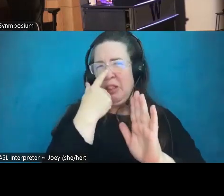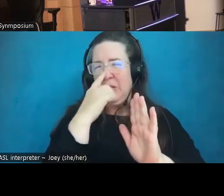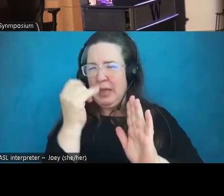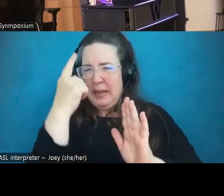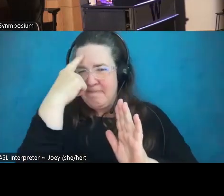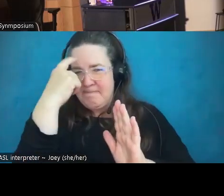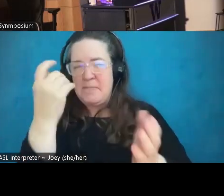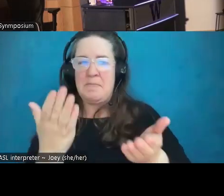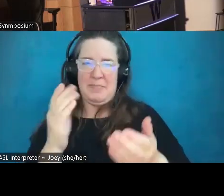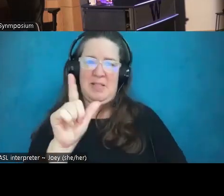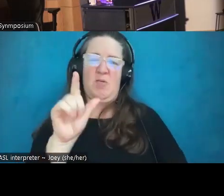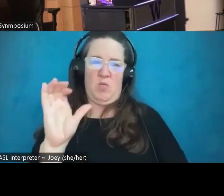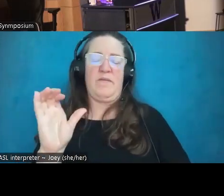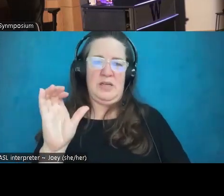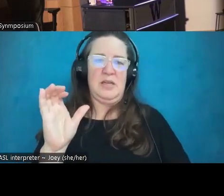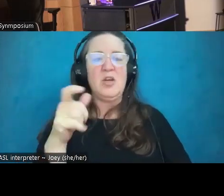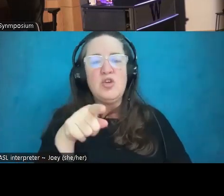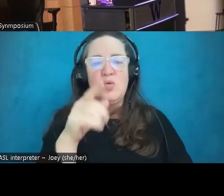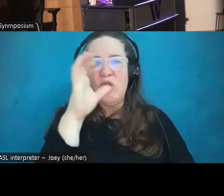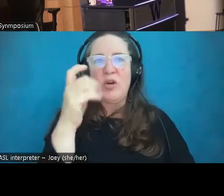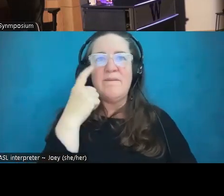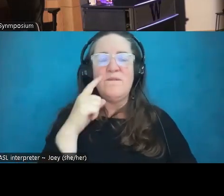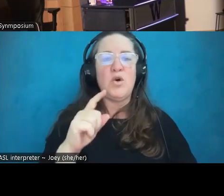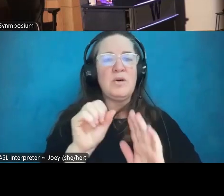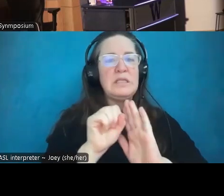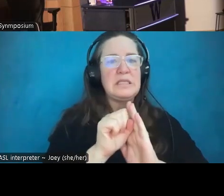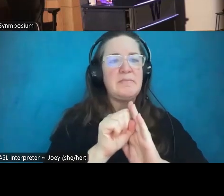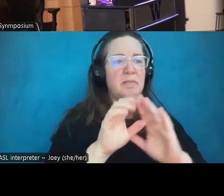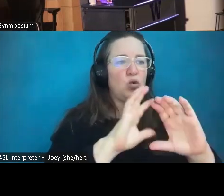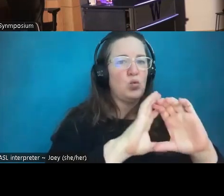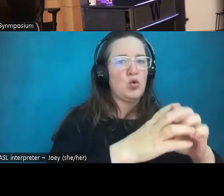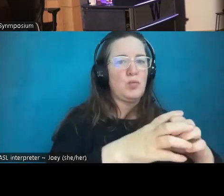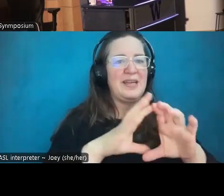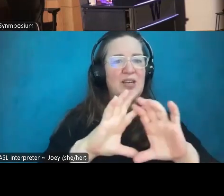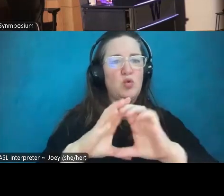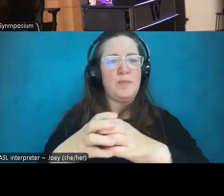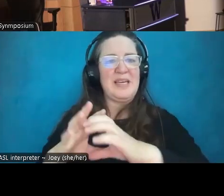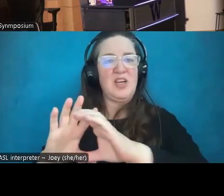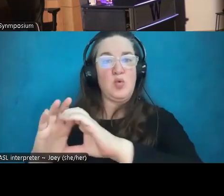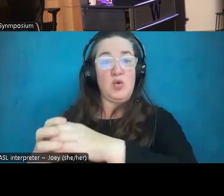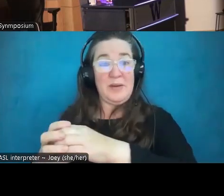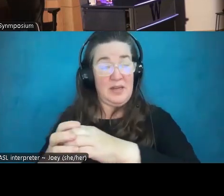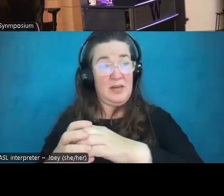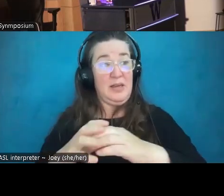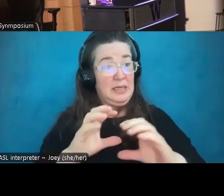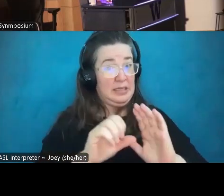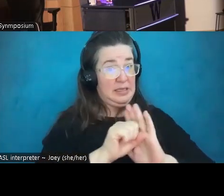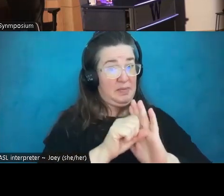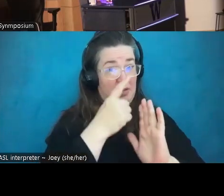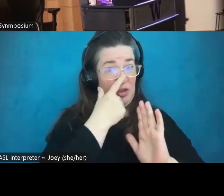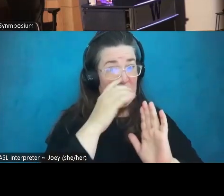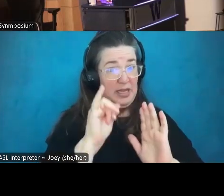kind of looking for those symptom clusters. Do the symptoms point toward a long COVID diagnosis? If